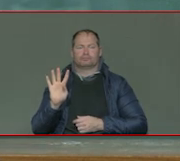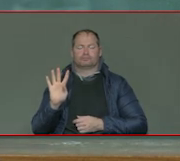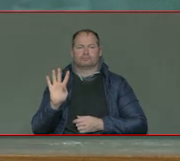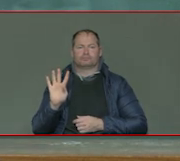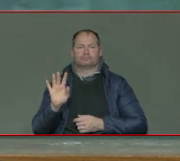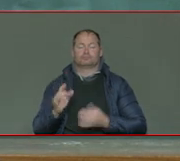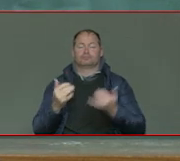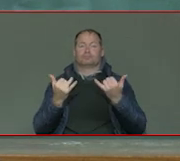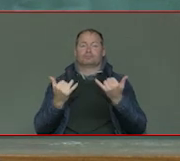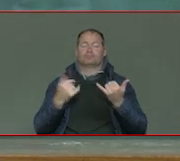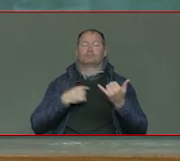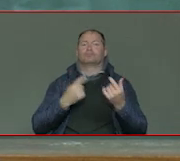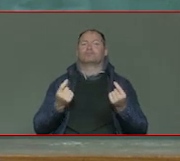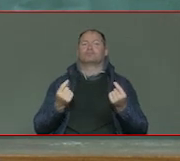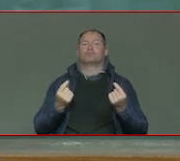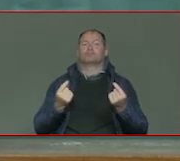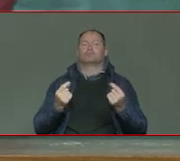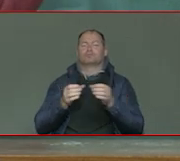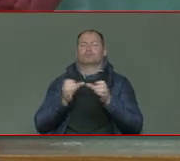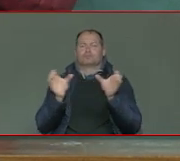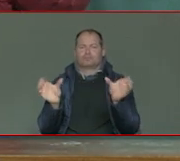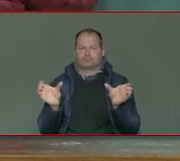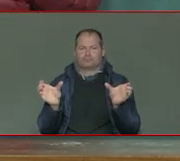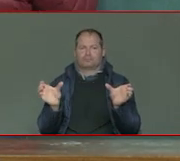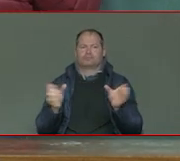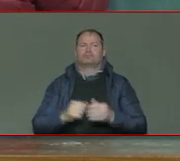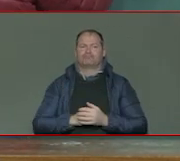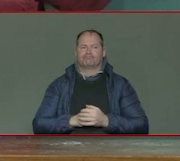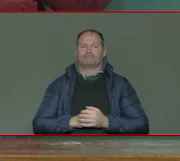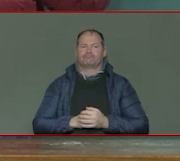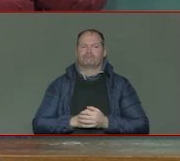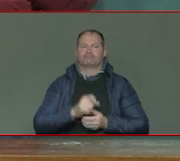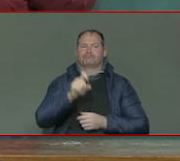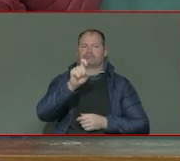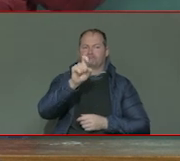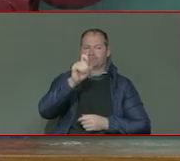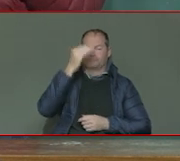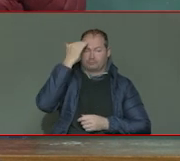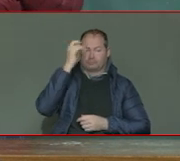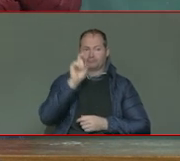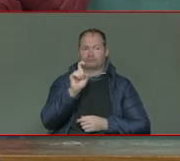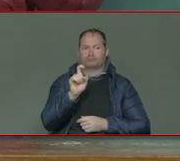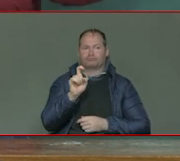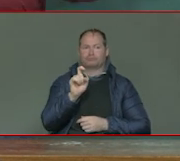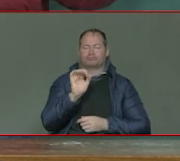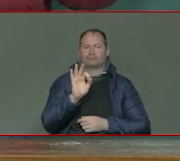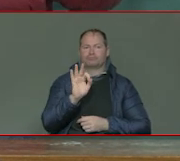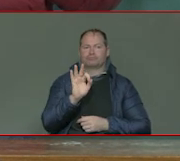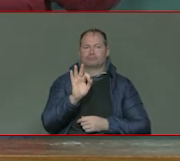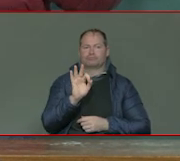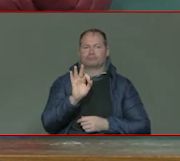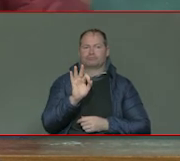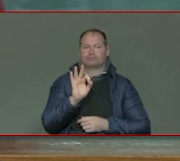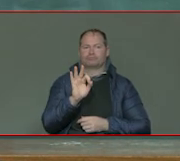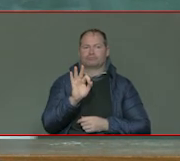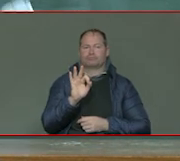going to break up that. I'm going to say it is x to the power of 3 further raised to the